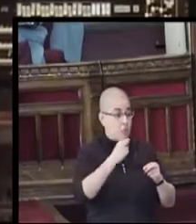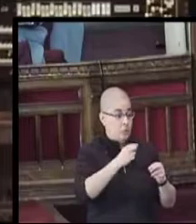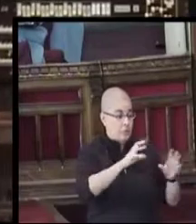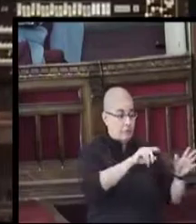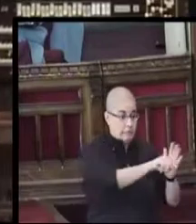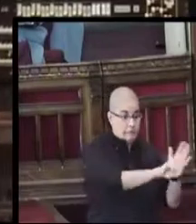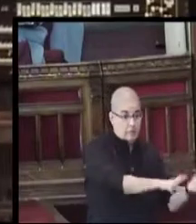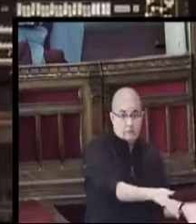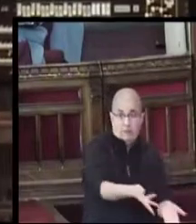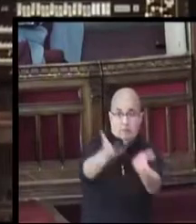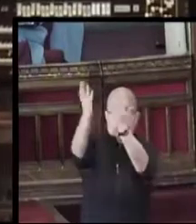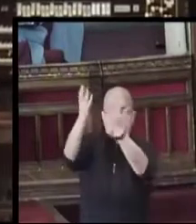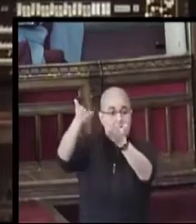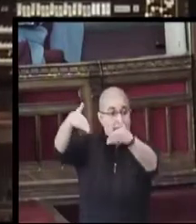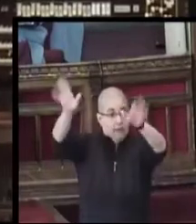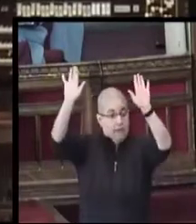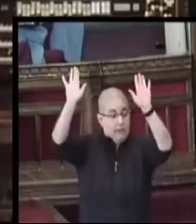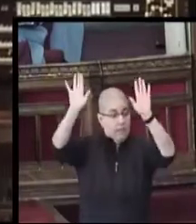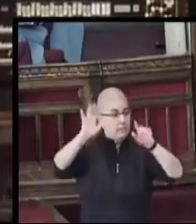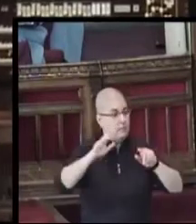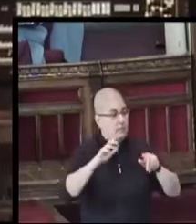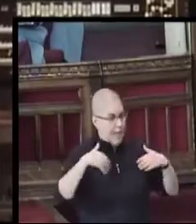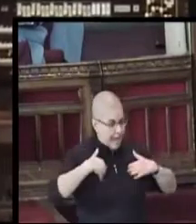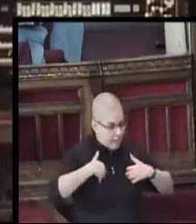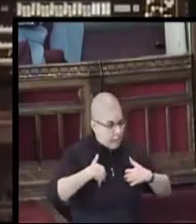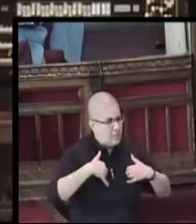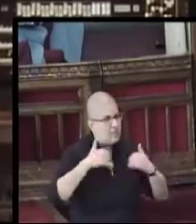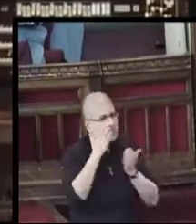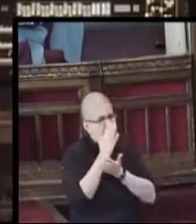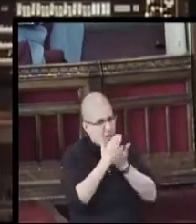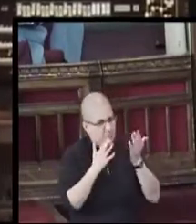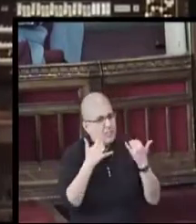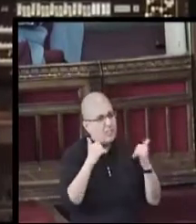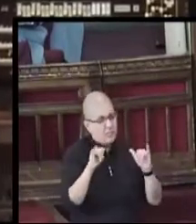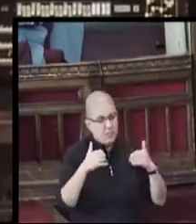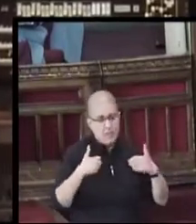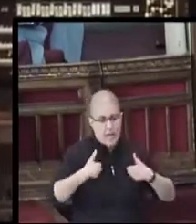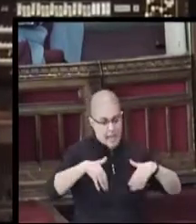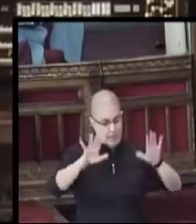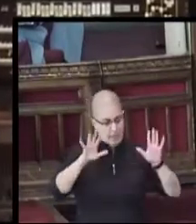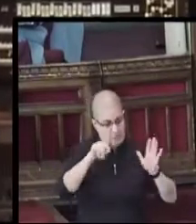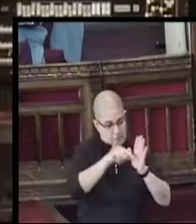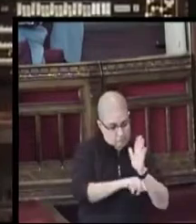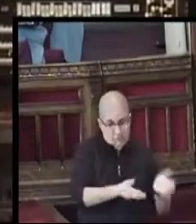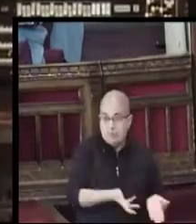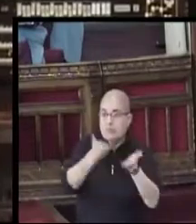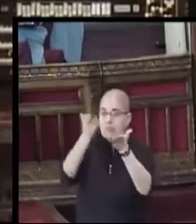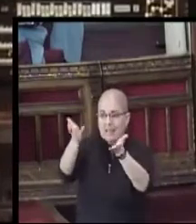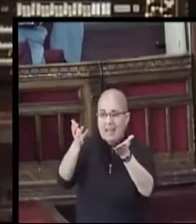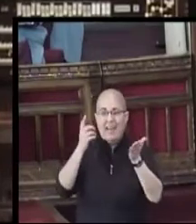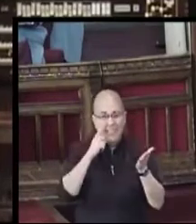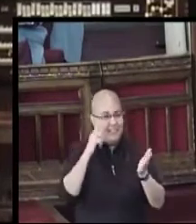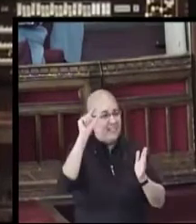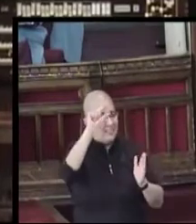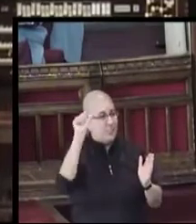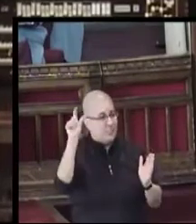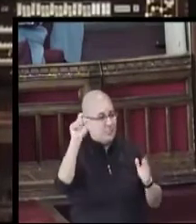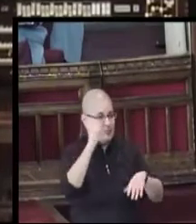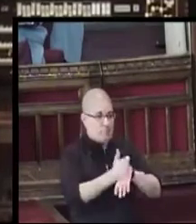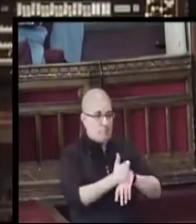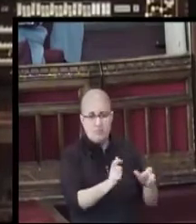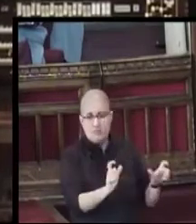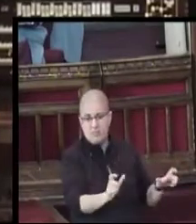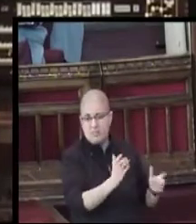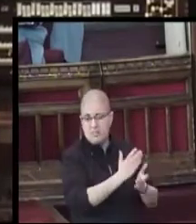sacrifice, which is in some cases still a religious tradition, and the state should place appropriate restrictions on those. You may not